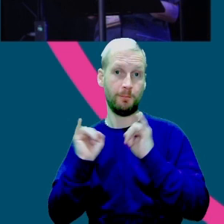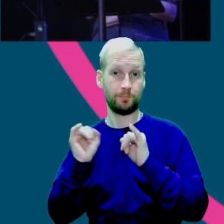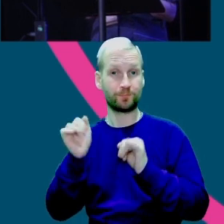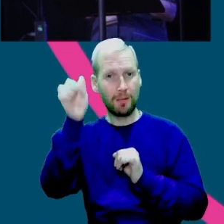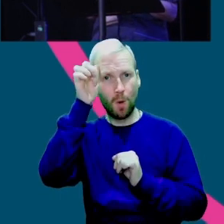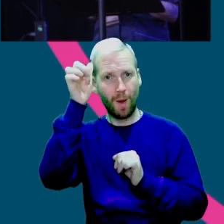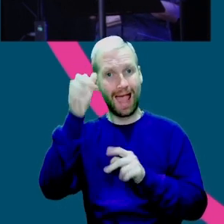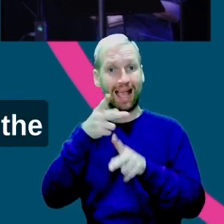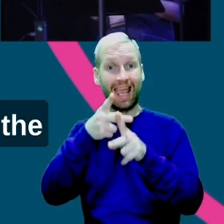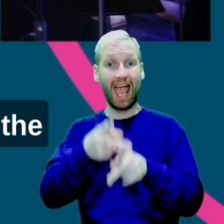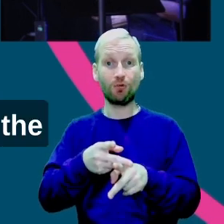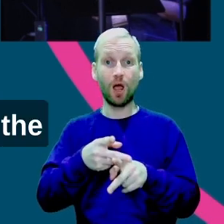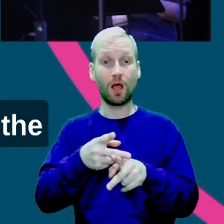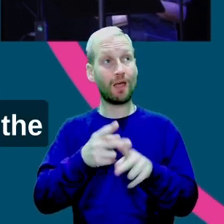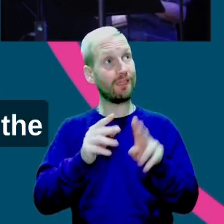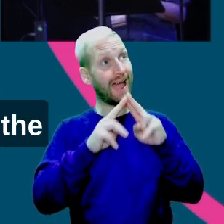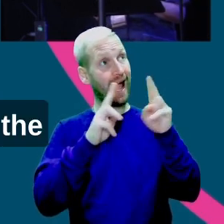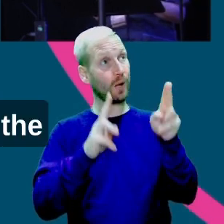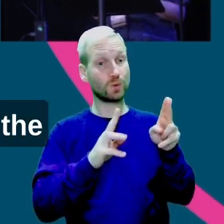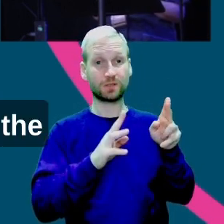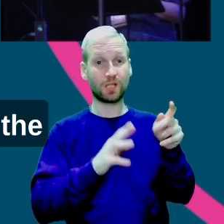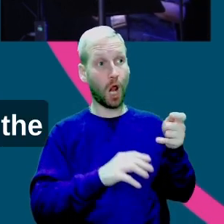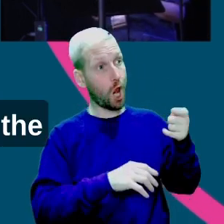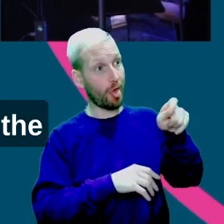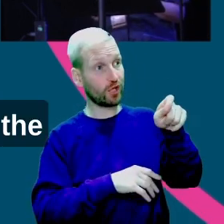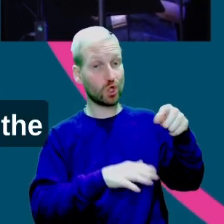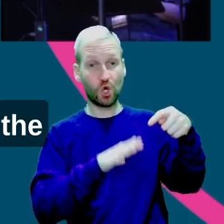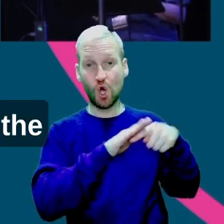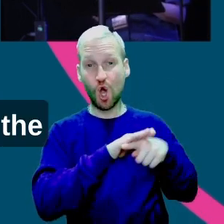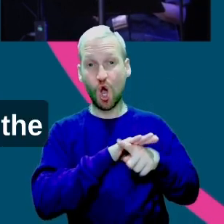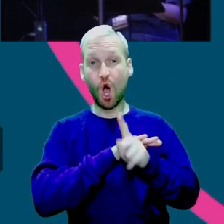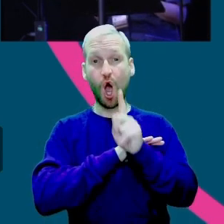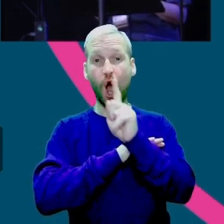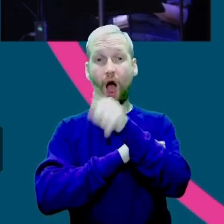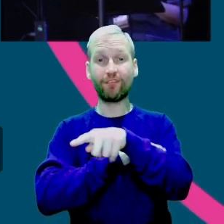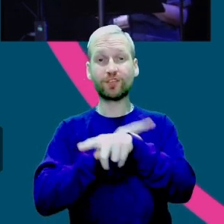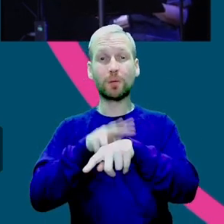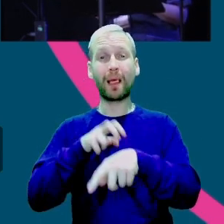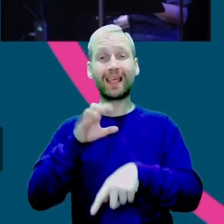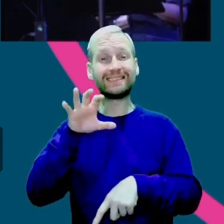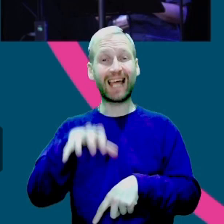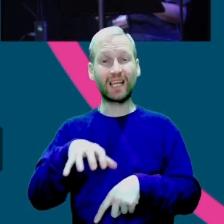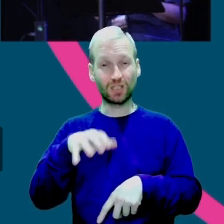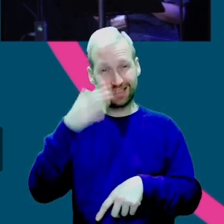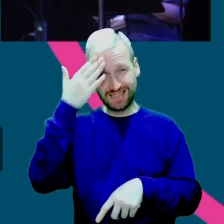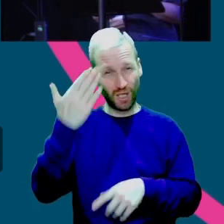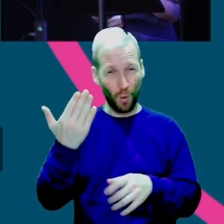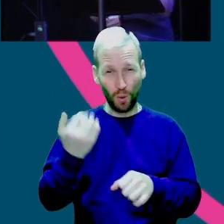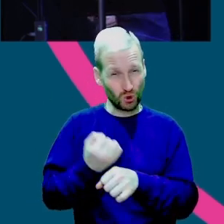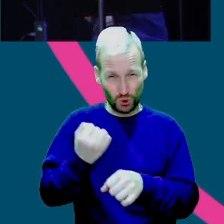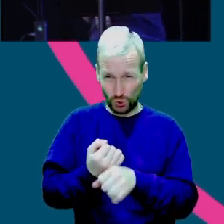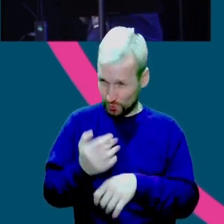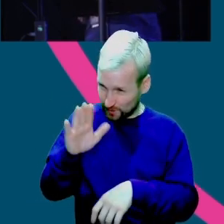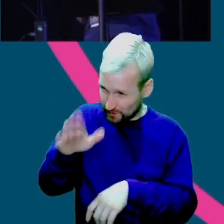of a carer who has left the house, locked the doors, and taken themselves to the police station because they did not know what to do.